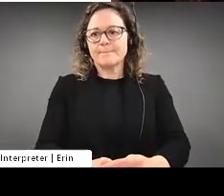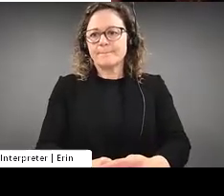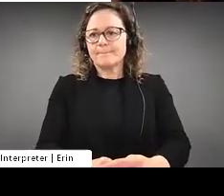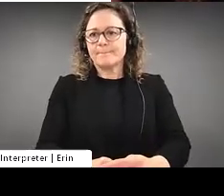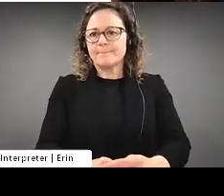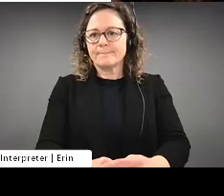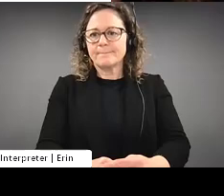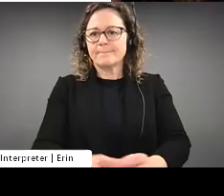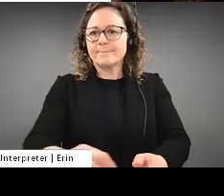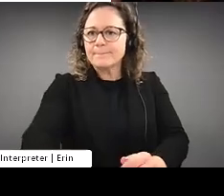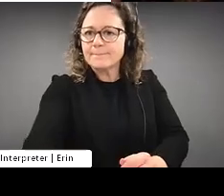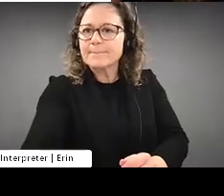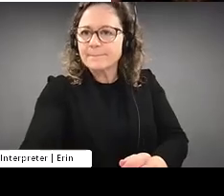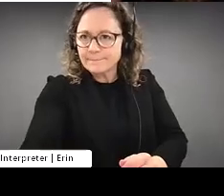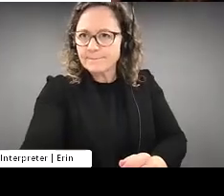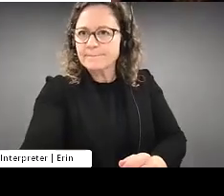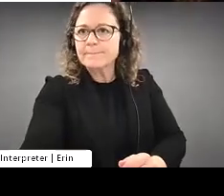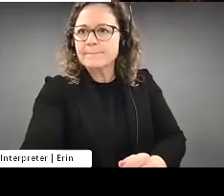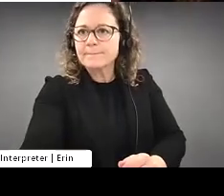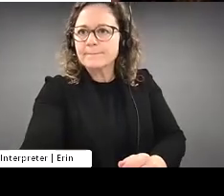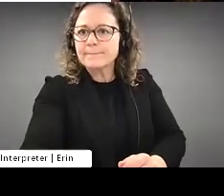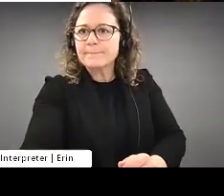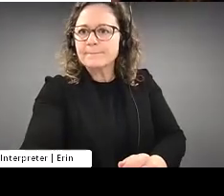Yeah, come with ID.